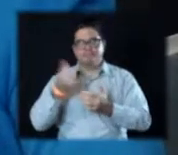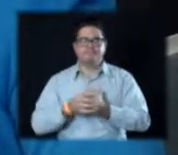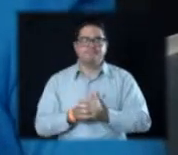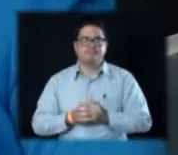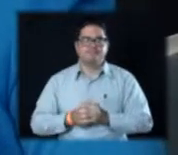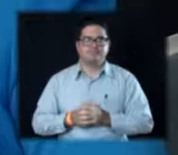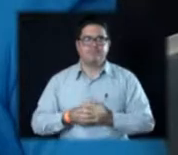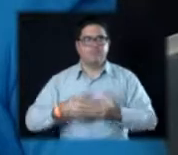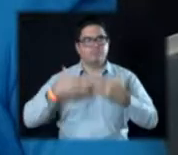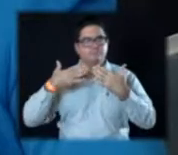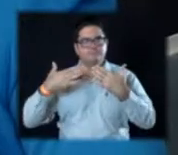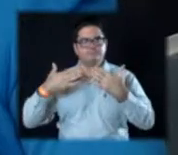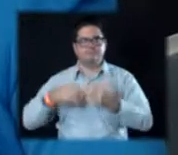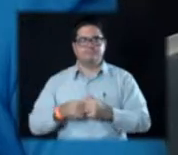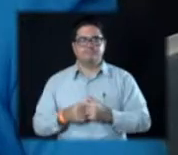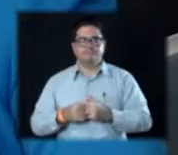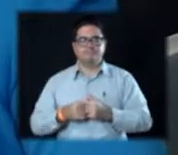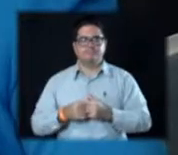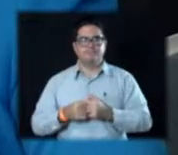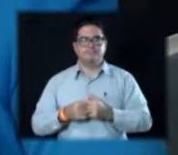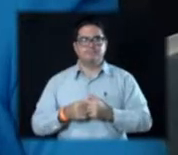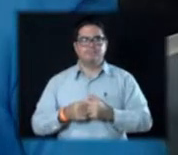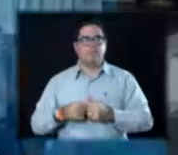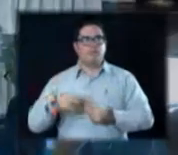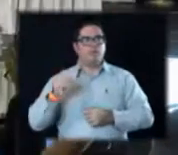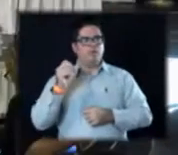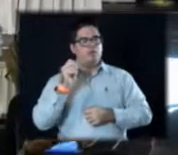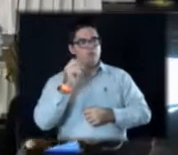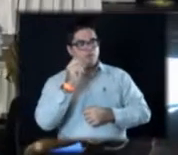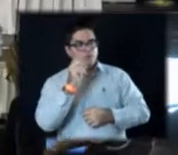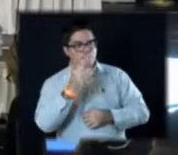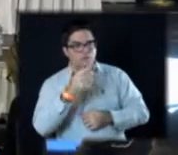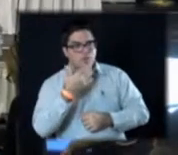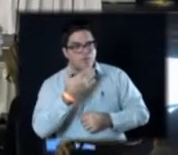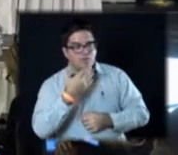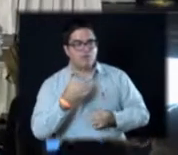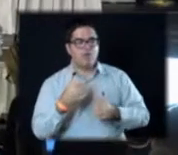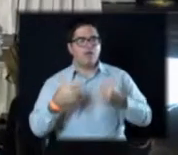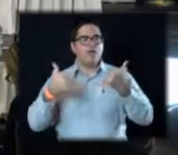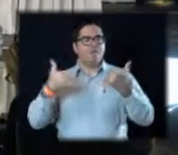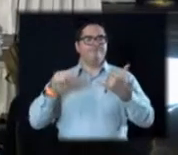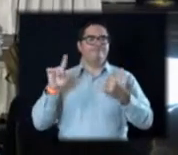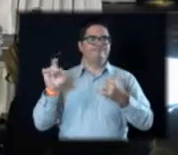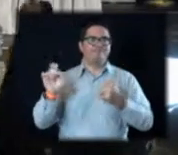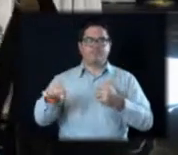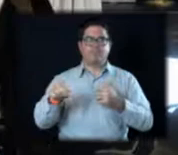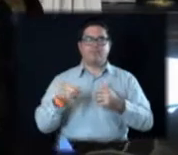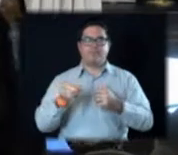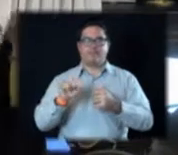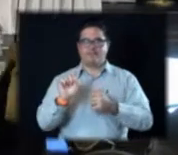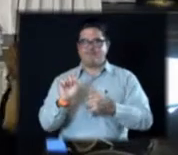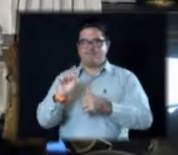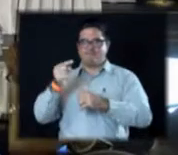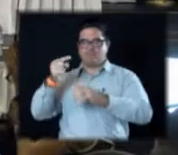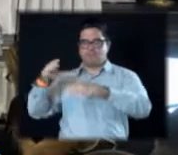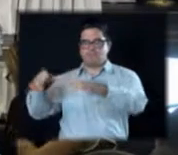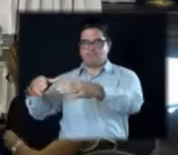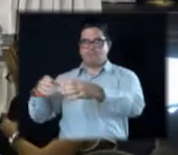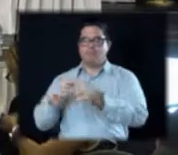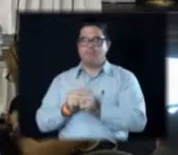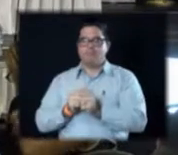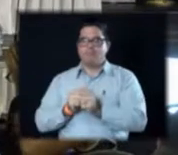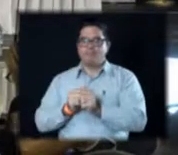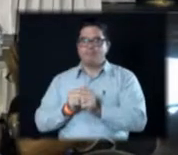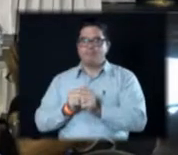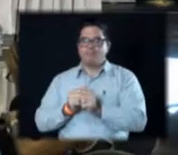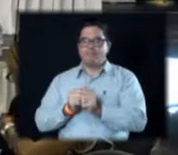más acorde y correctas. Muy bien. Thank you, Mr. Esco. Now I would like Muchas to gracias, ask our first panel a nuestro primer panel de oficiales